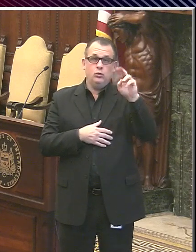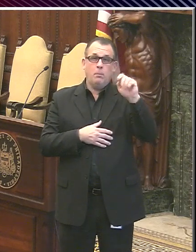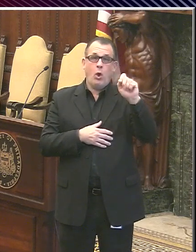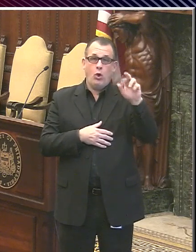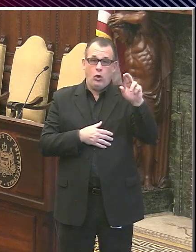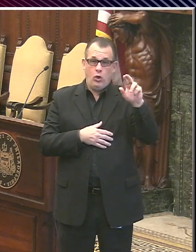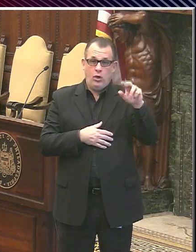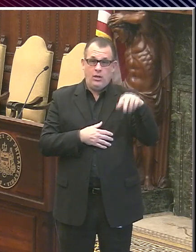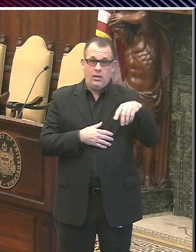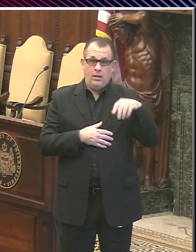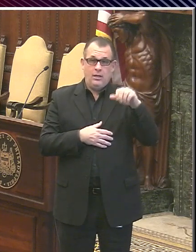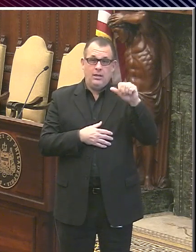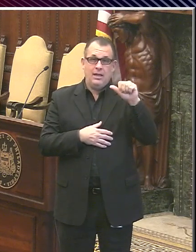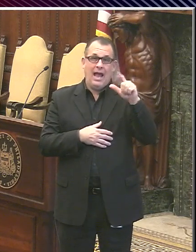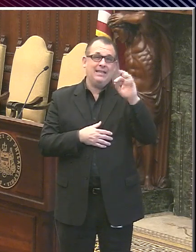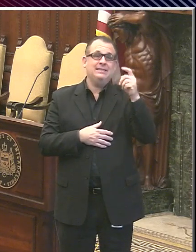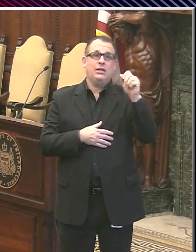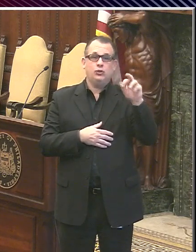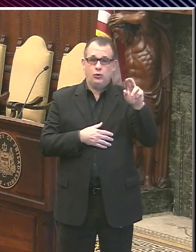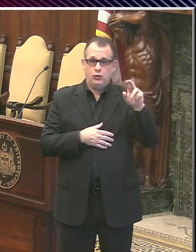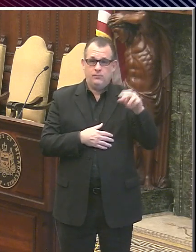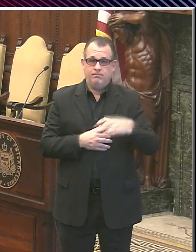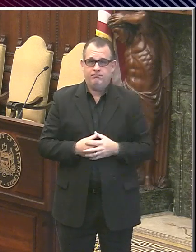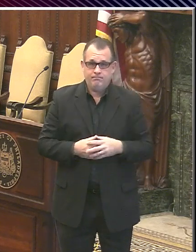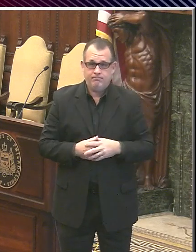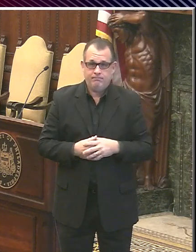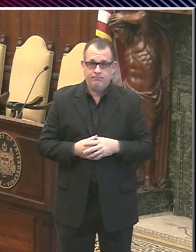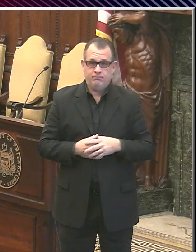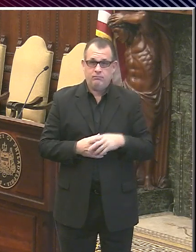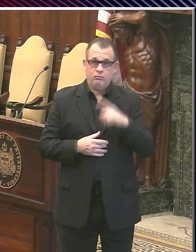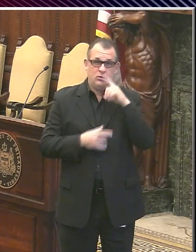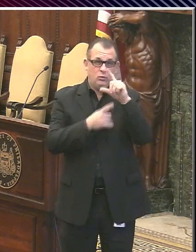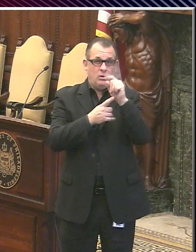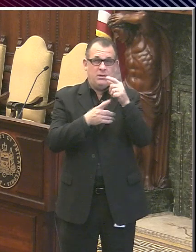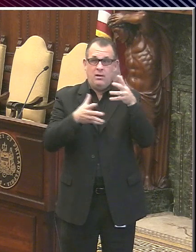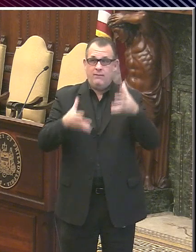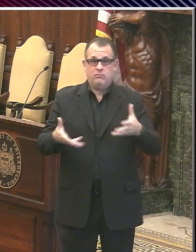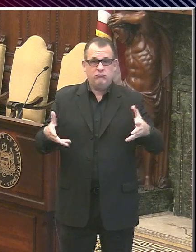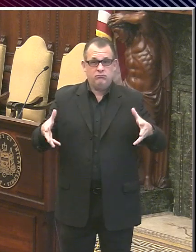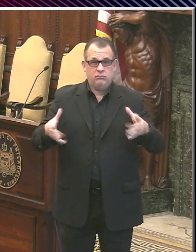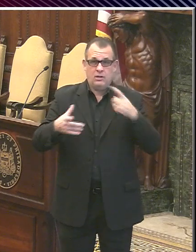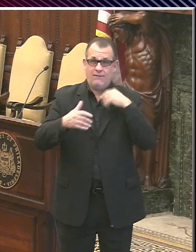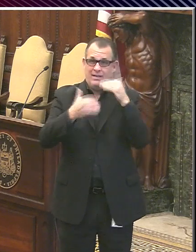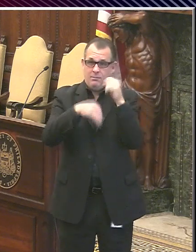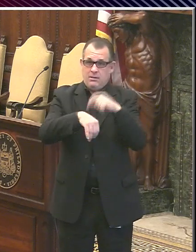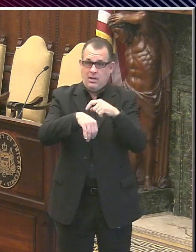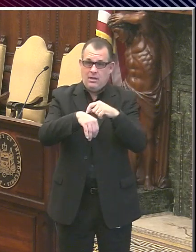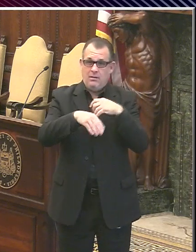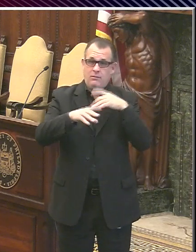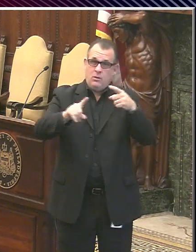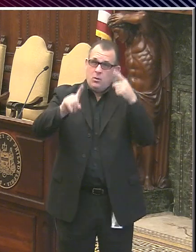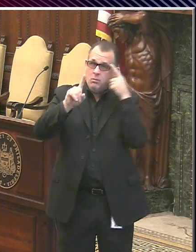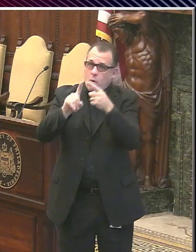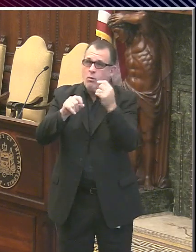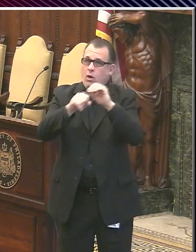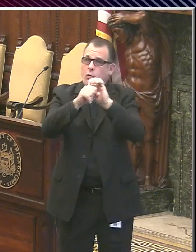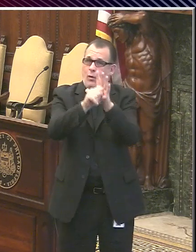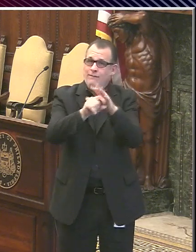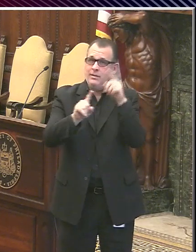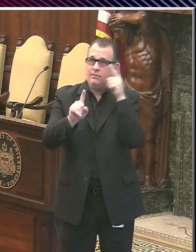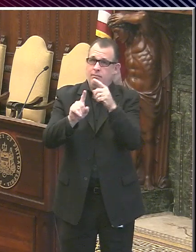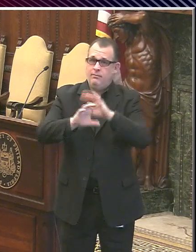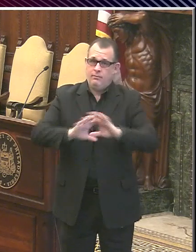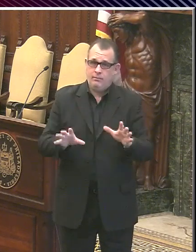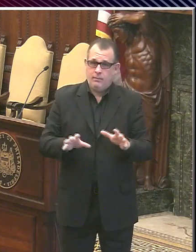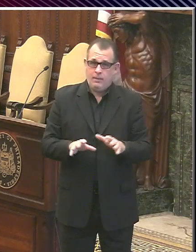30 minutes left for questions, so we will be limiting questions only to the topic of COVID-19